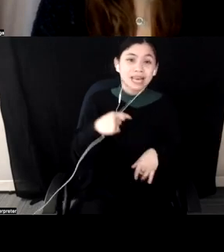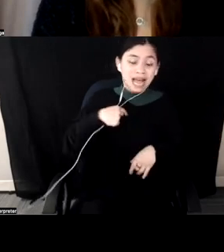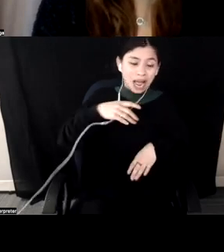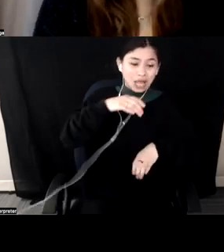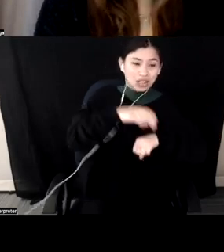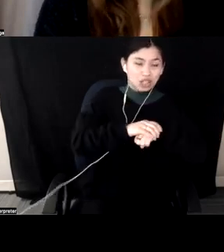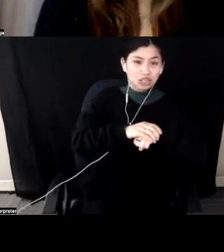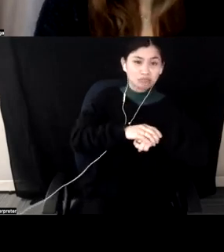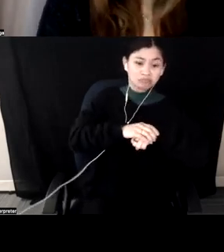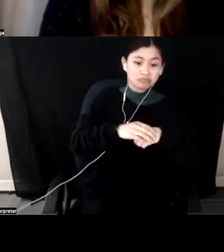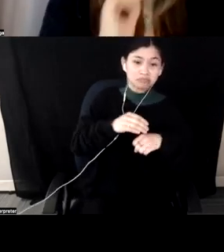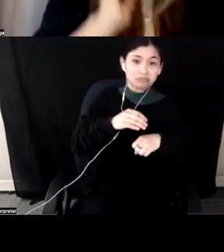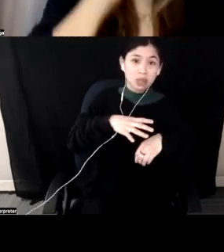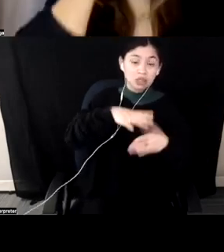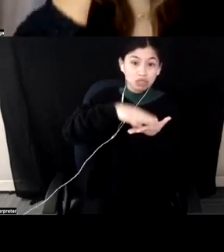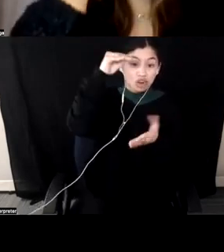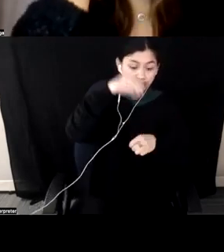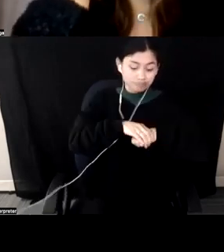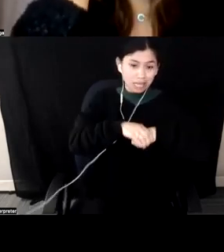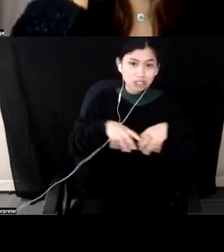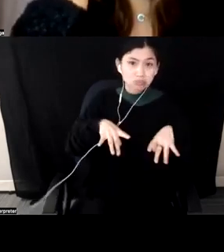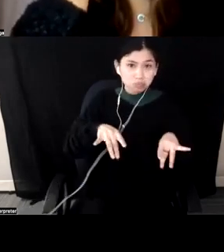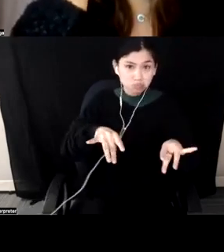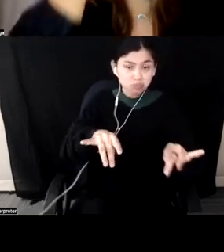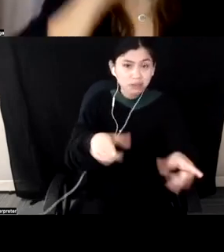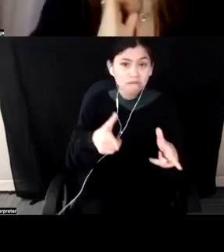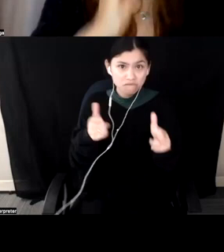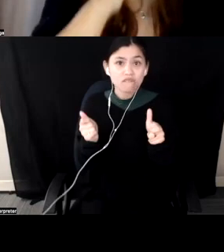rather quickly, and I